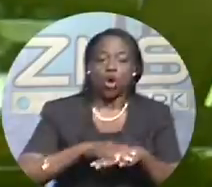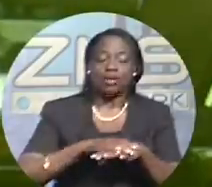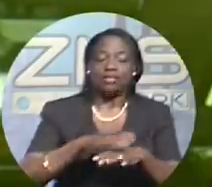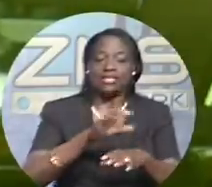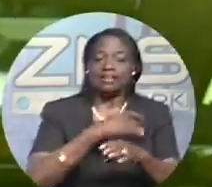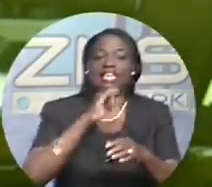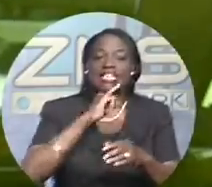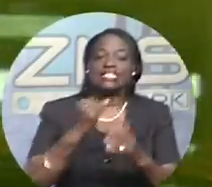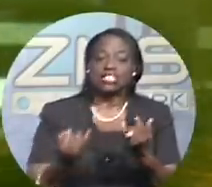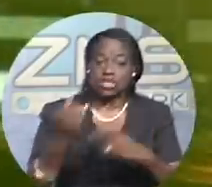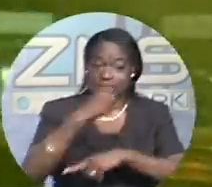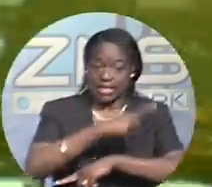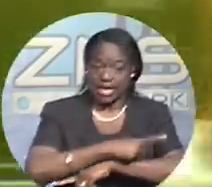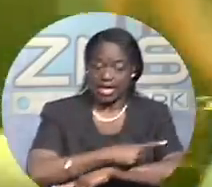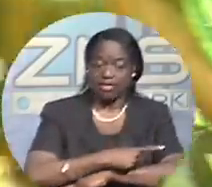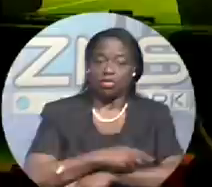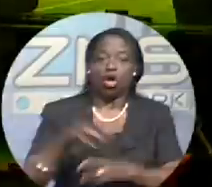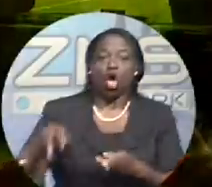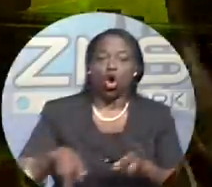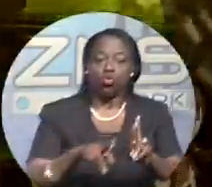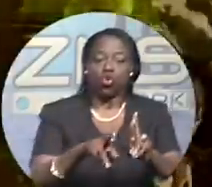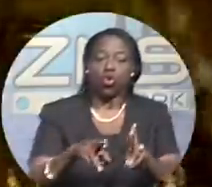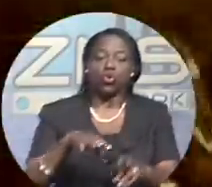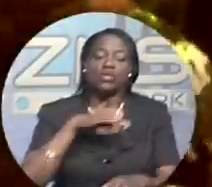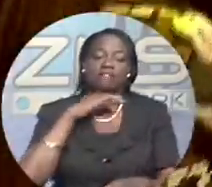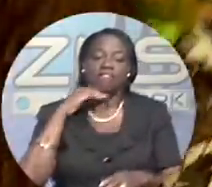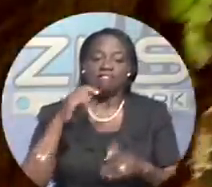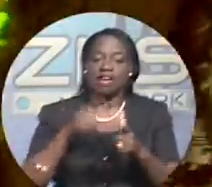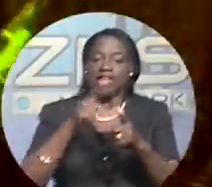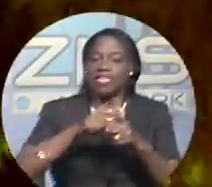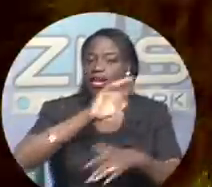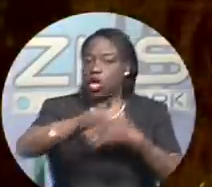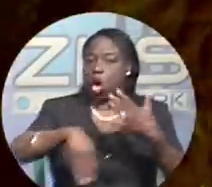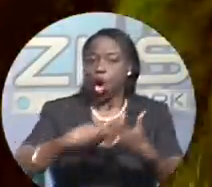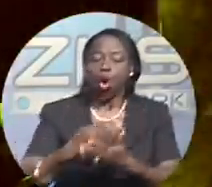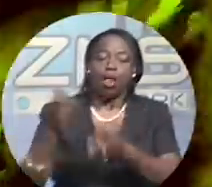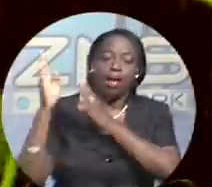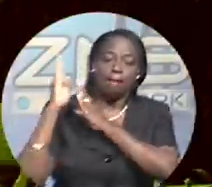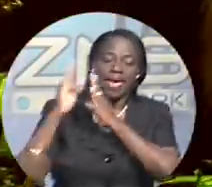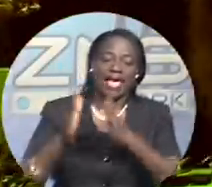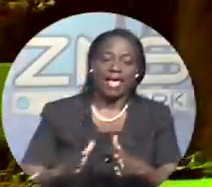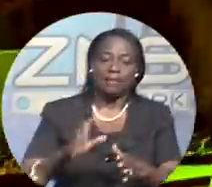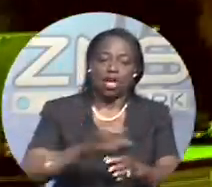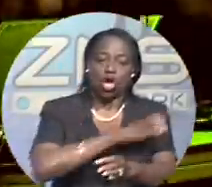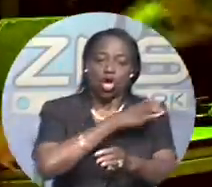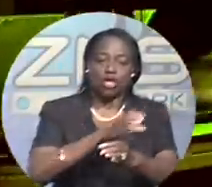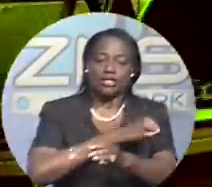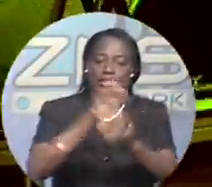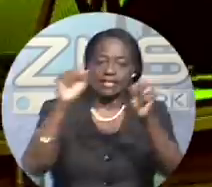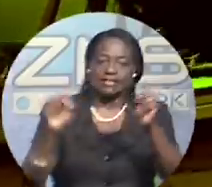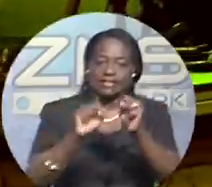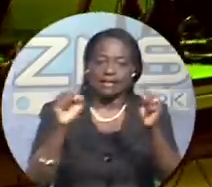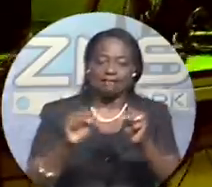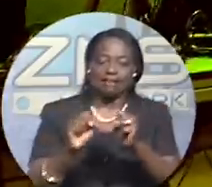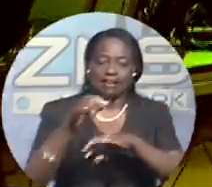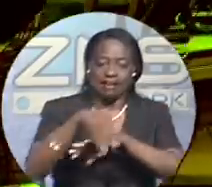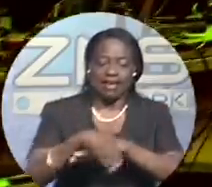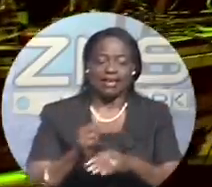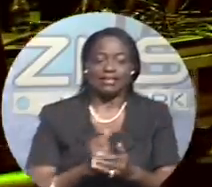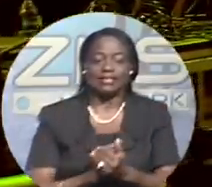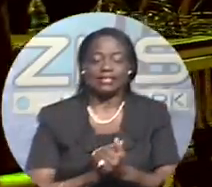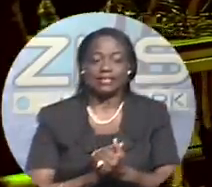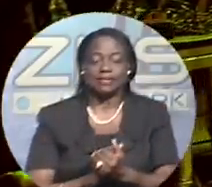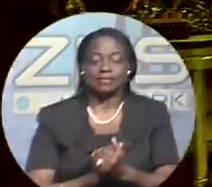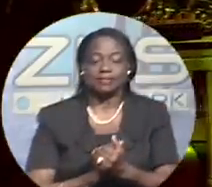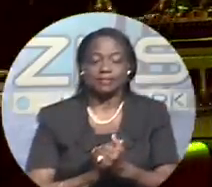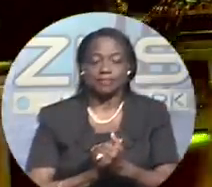set for Saturday between 11 a.m. and 8 p.m. Then an all-Bahamian concert is set for Saturday night at Fort Charlotte. Altafi's Munnings,